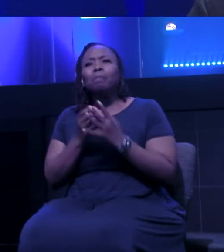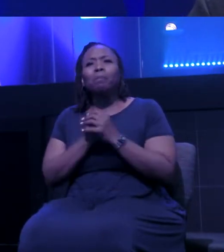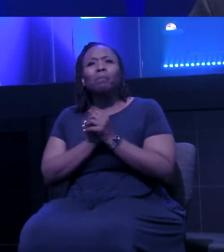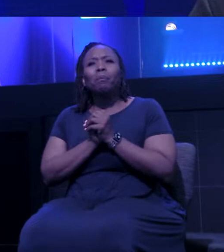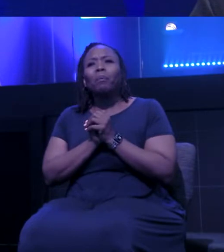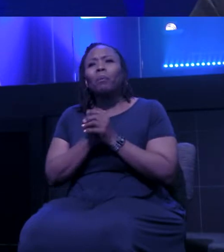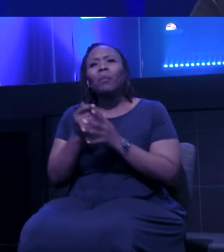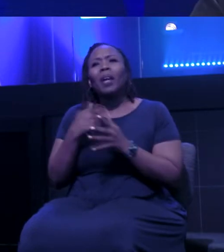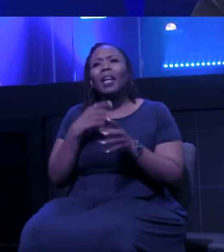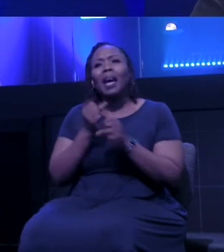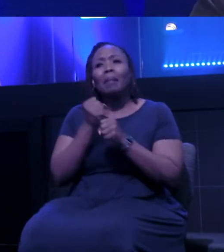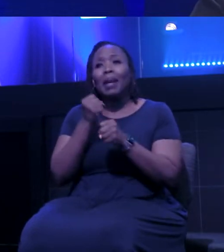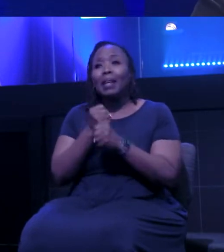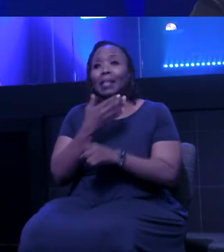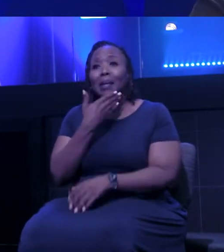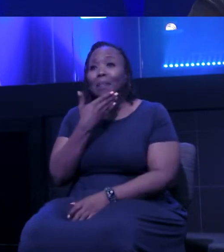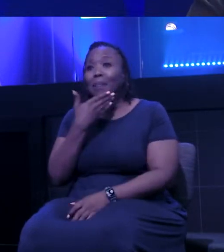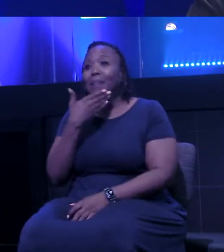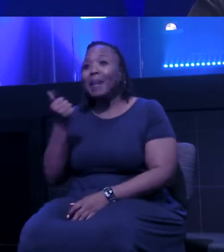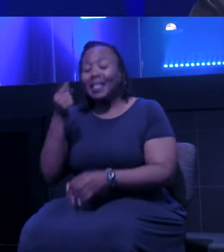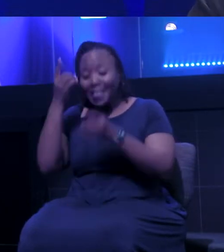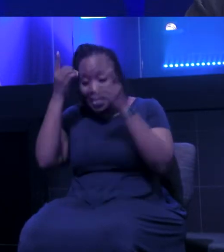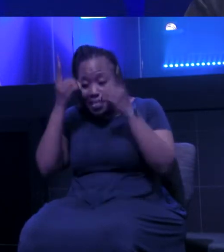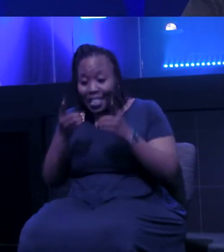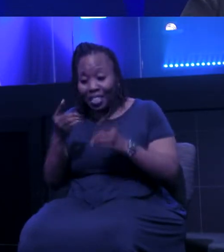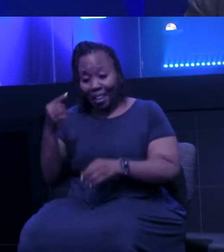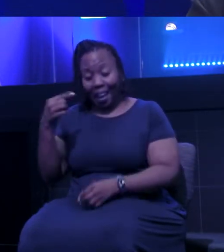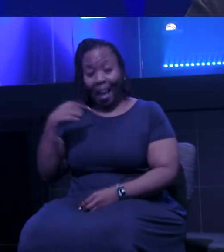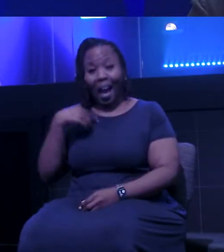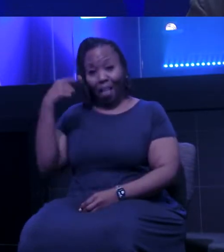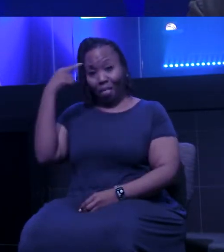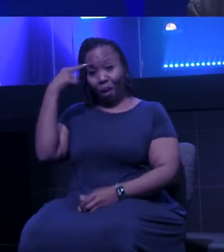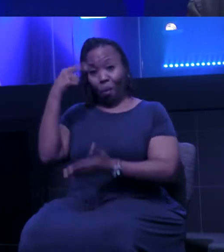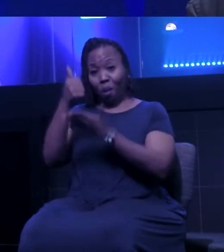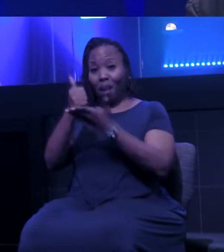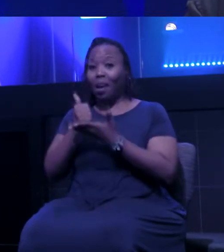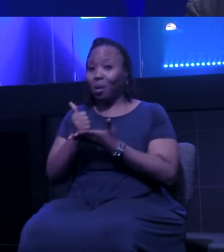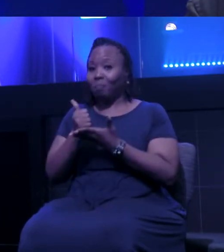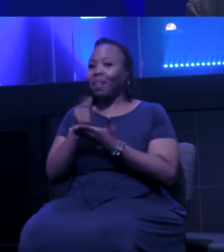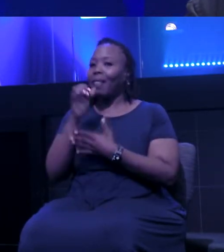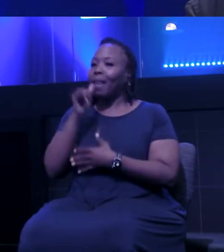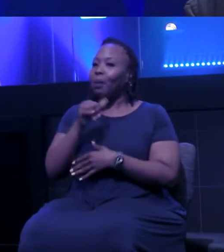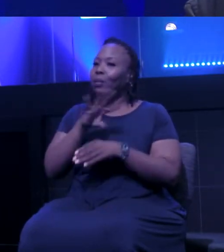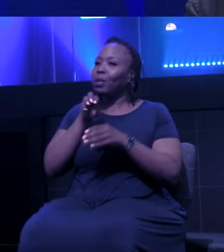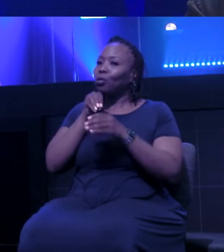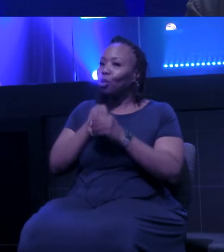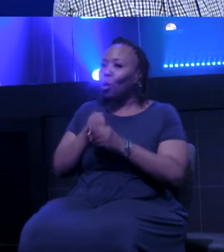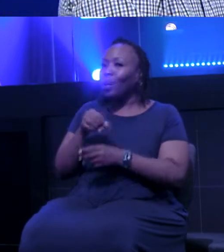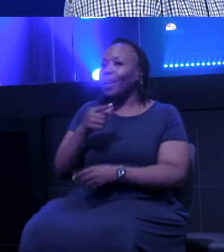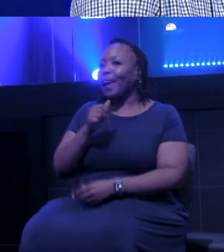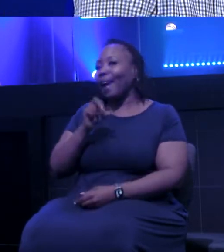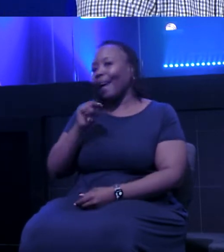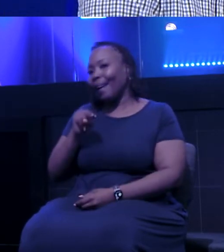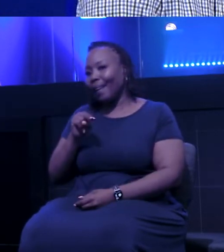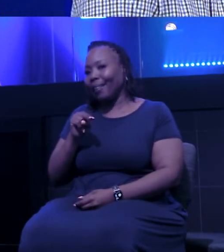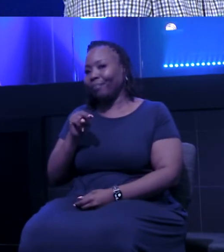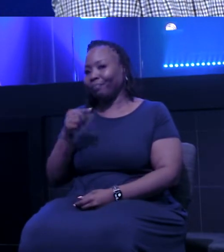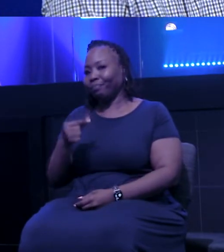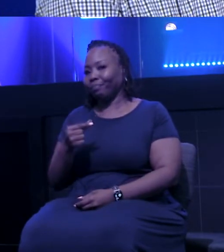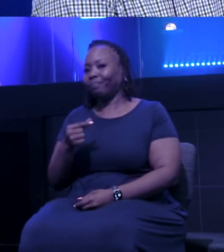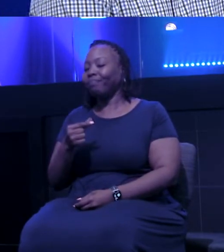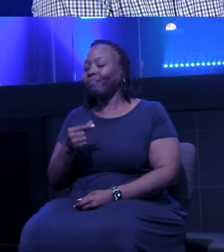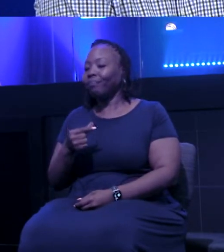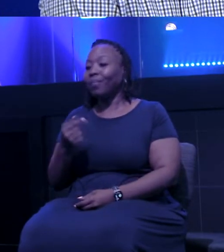I made the best decision that I thought would help and was to join a gang. How old were you when you made 15, that